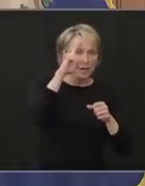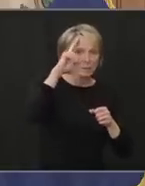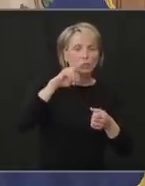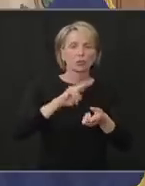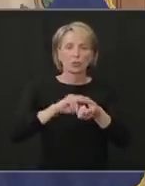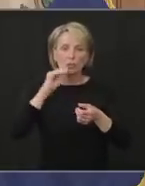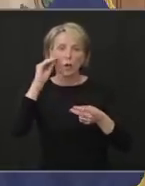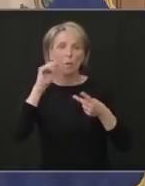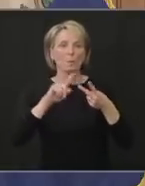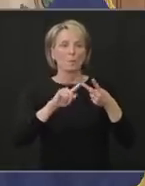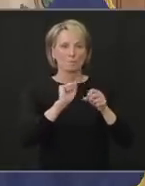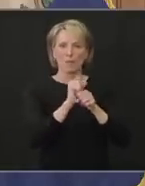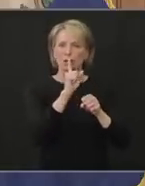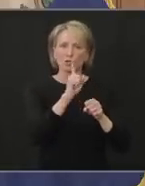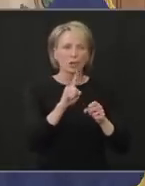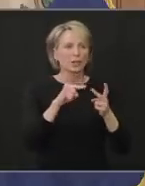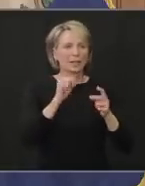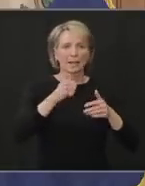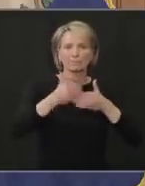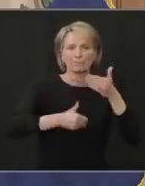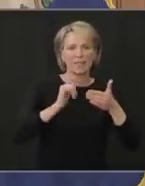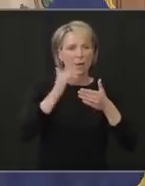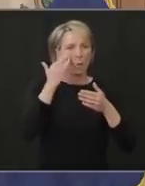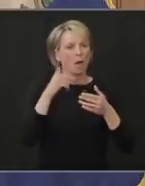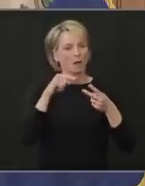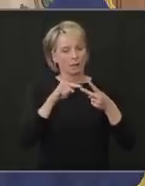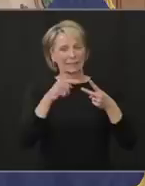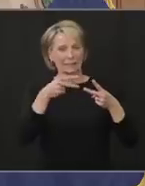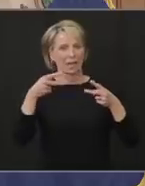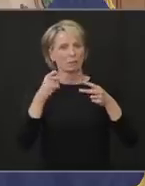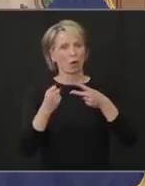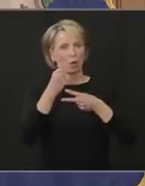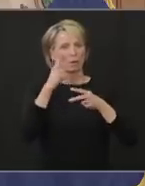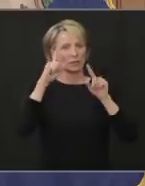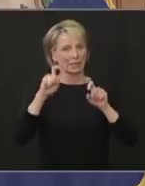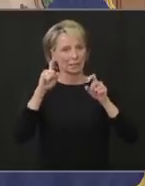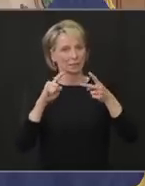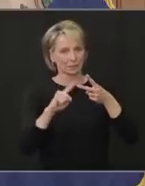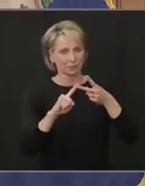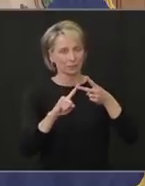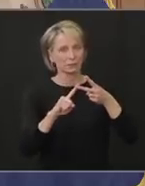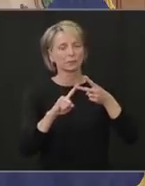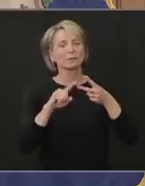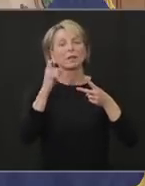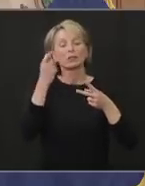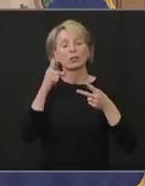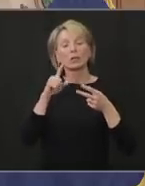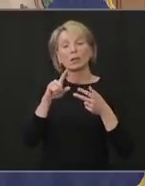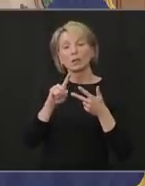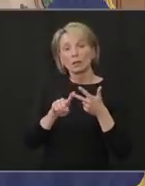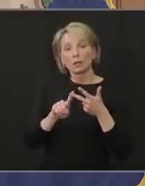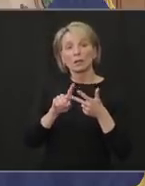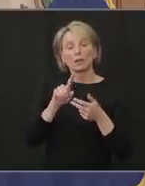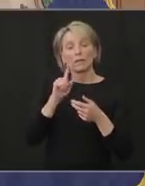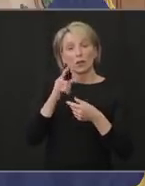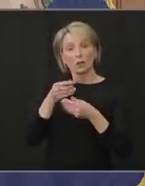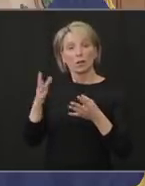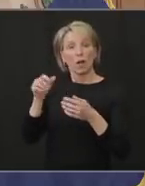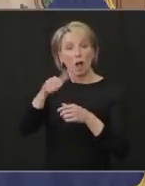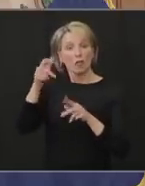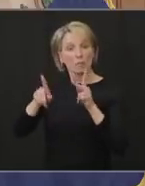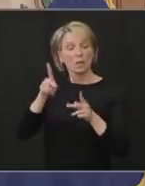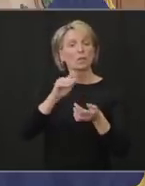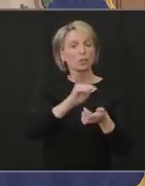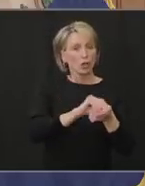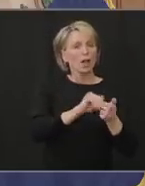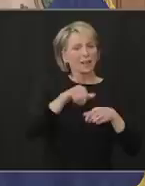able to do what they've got to do. And finally, doctors are still going to be able to give you necessary permission to get that test